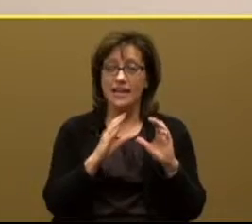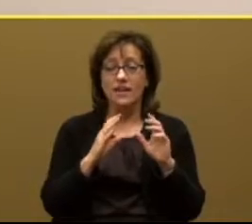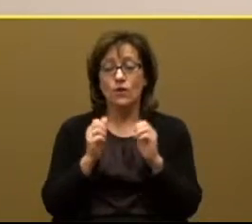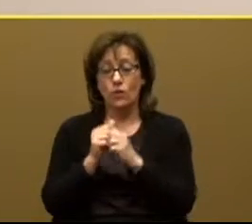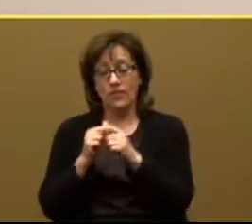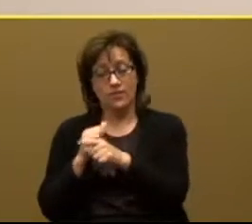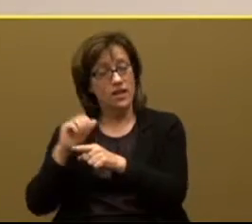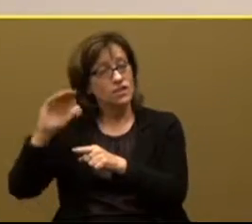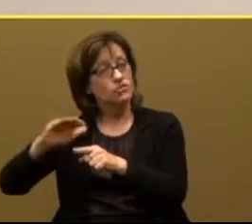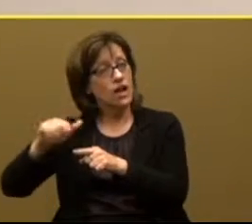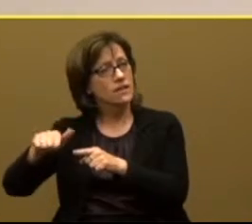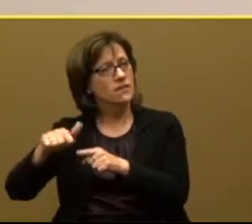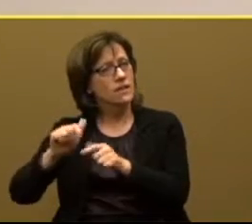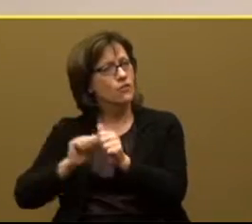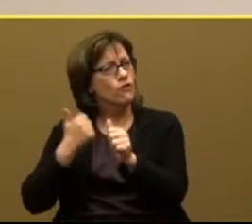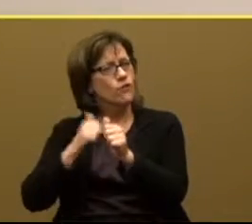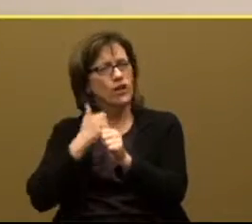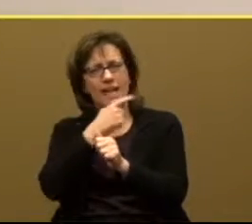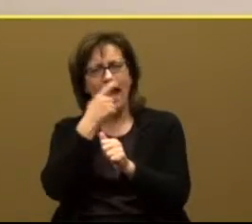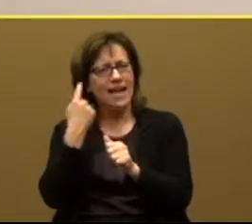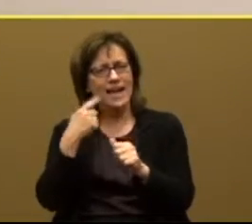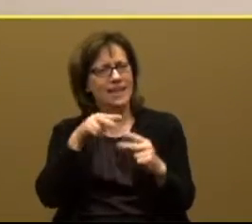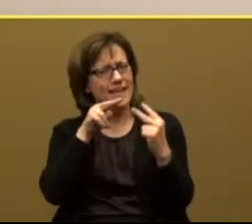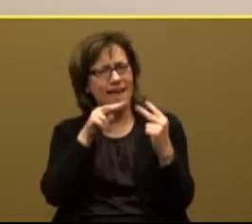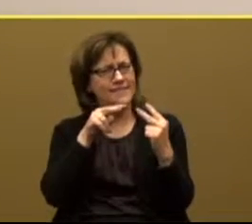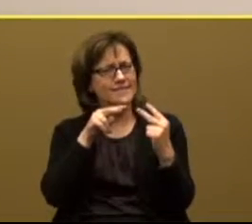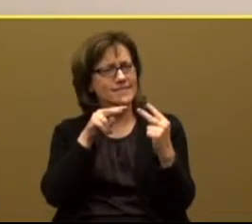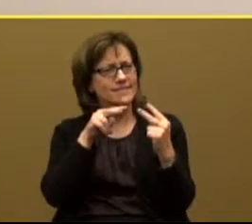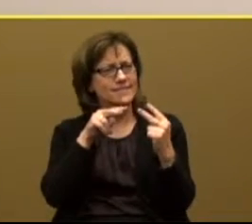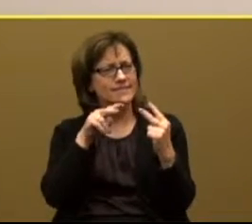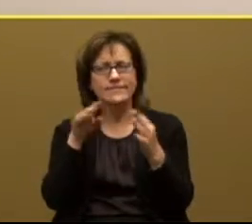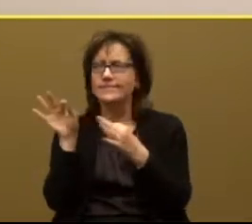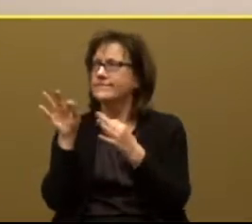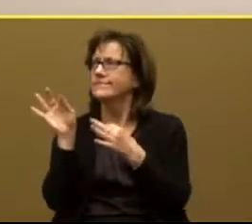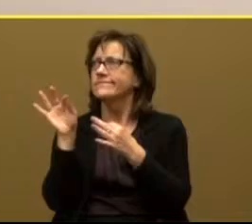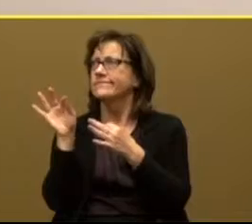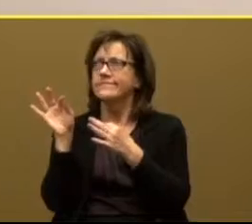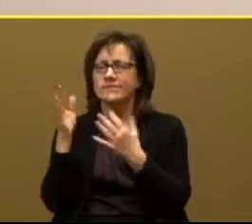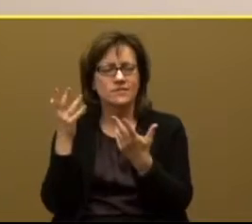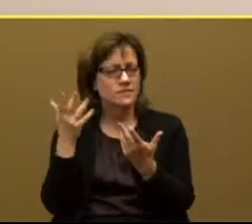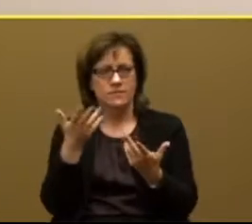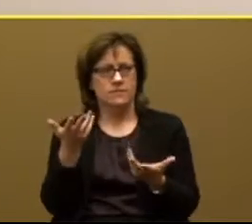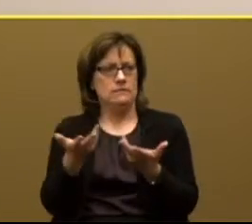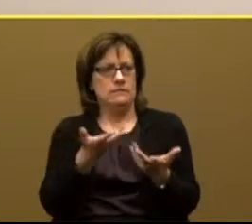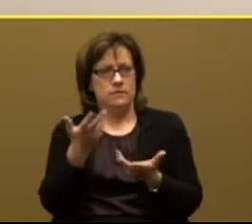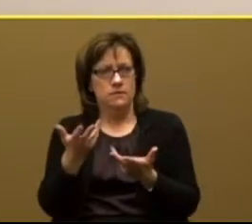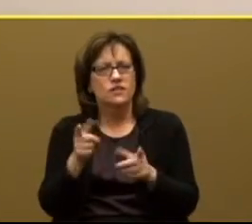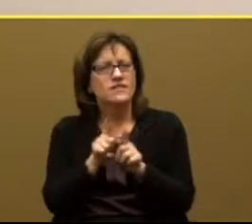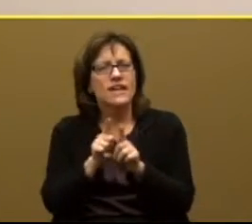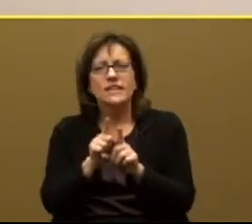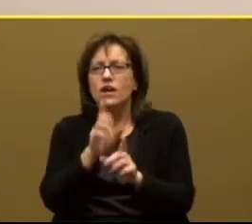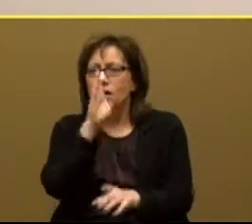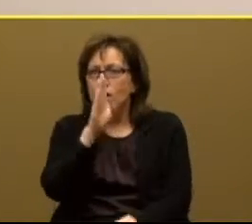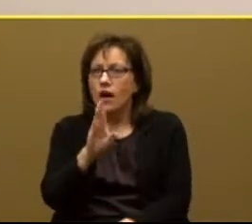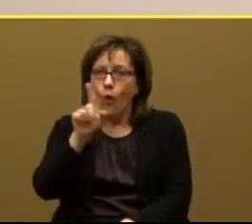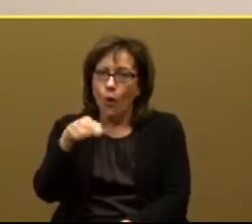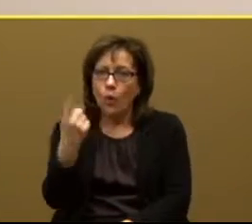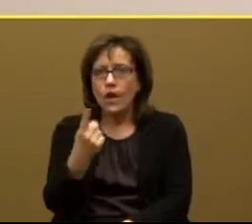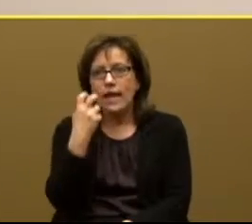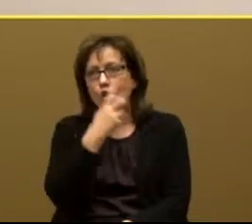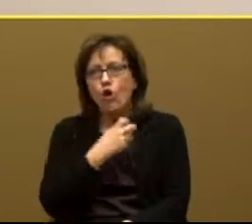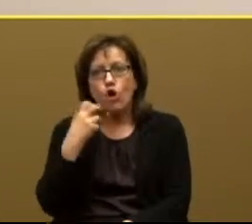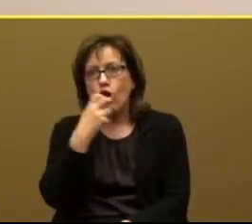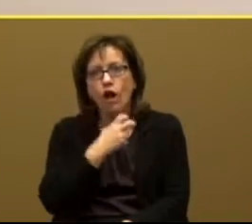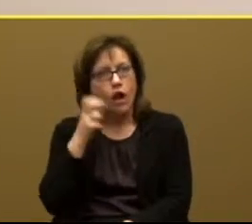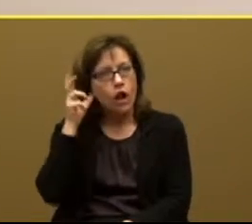with a child who avoids eye contact. Just like using strictly oral methods may not be the